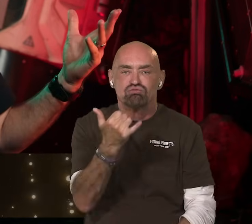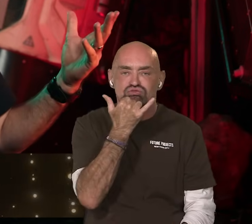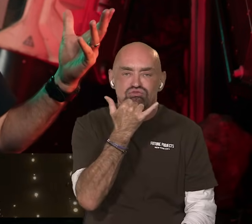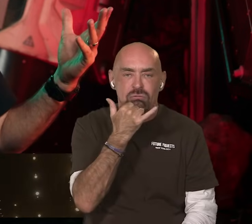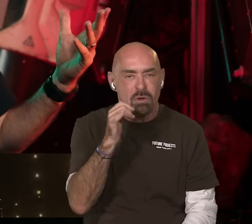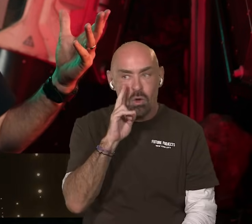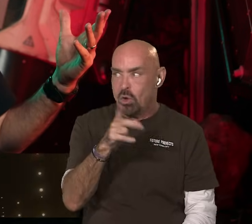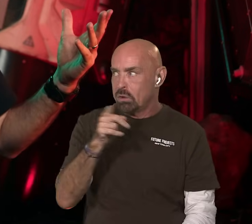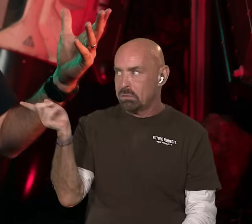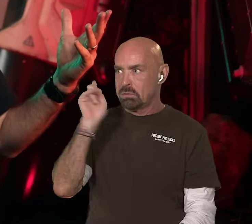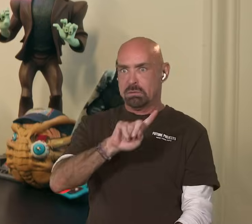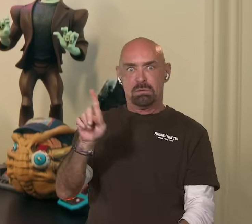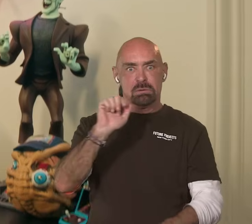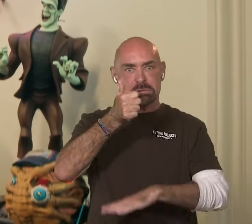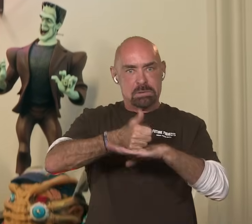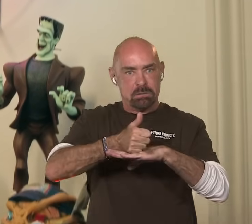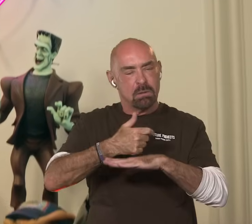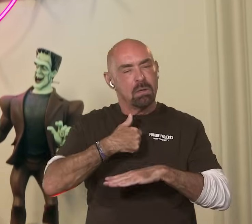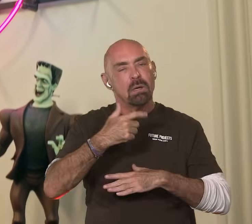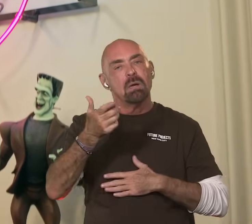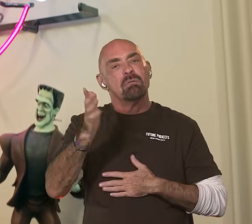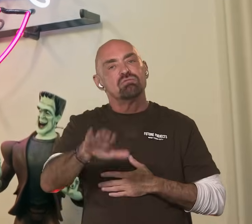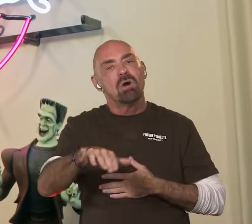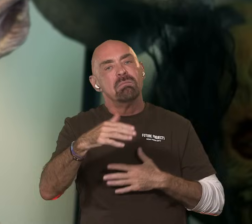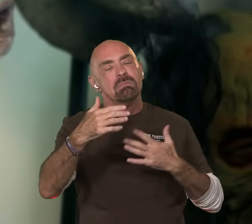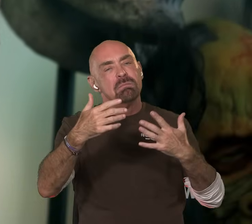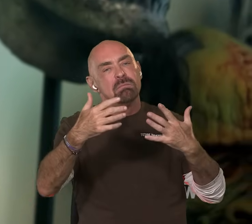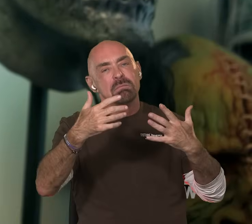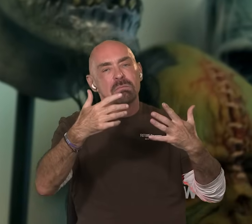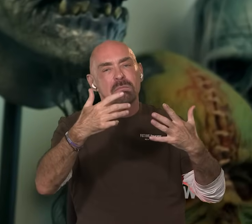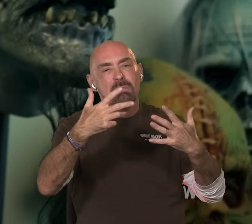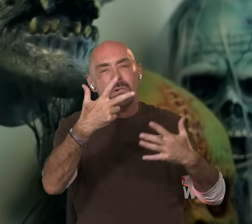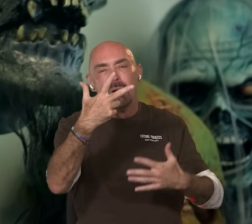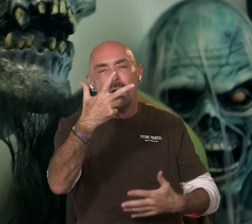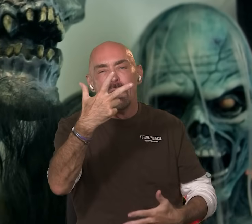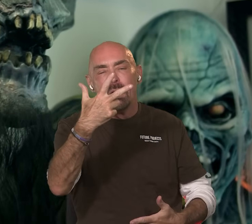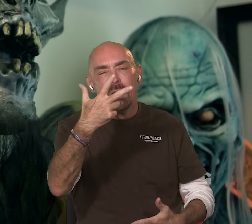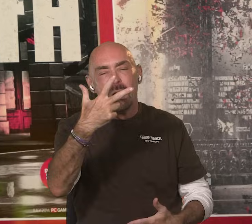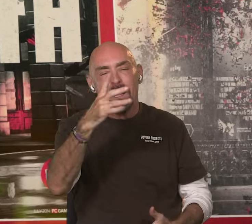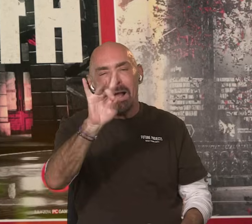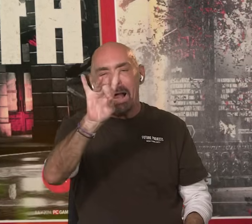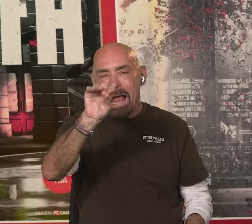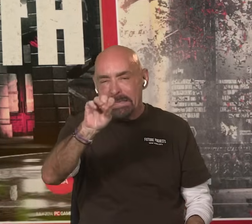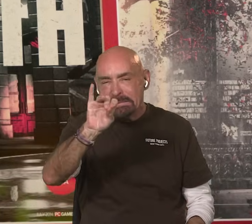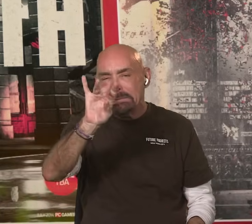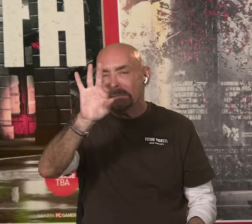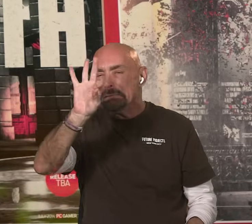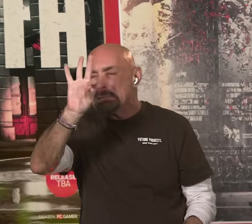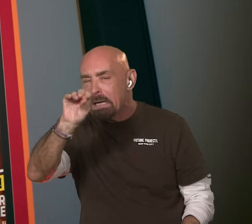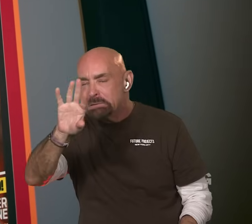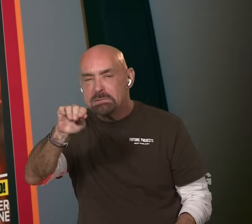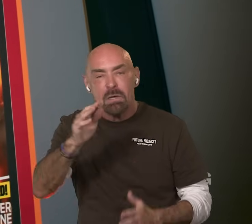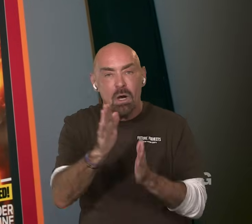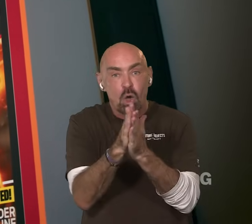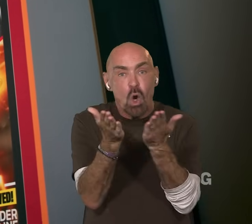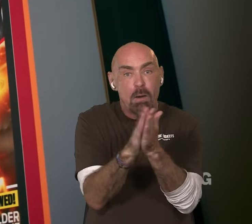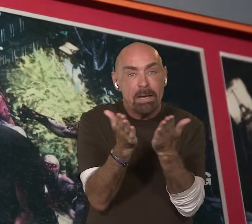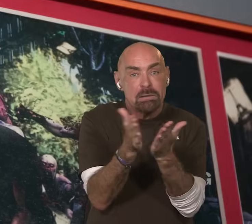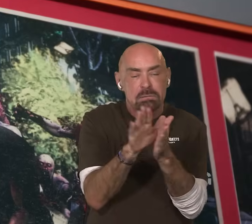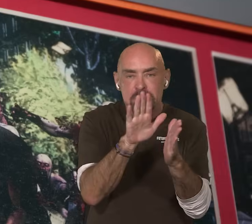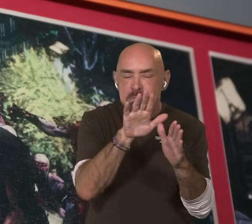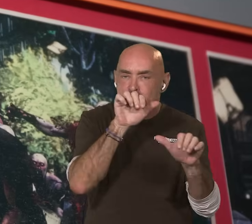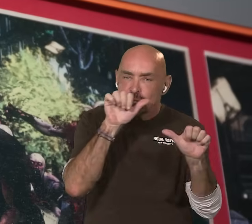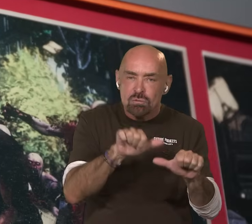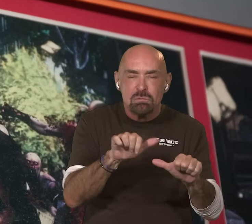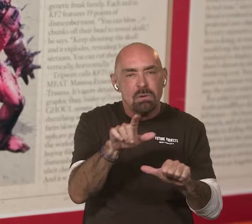at this set, right? As a kid of the 80s and 90s, I just loved the Dark Horse Aliens and Predator comics. There were some